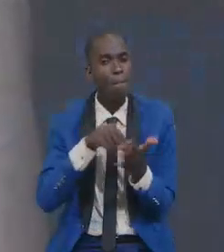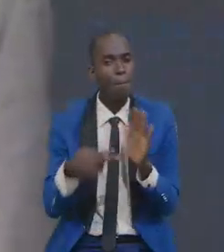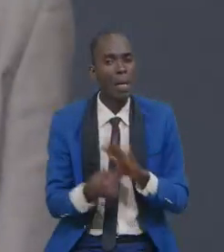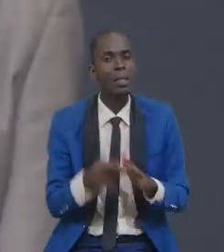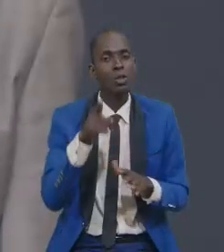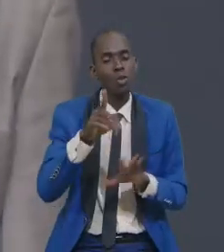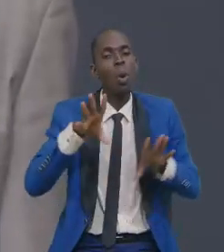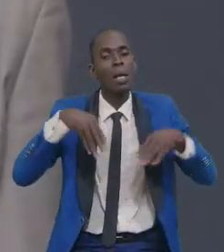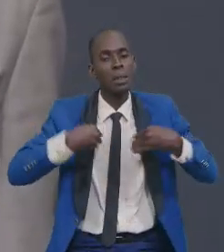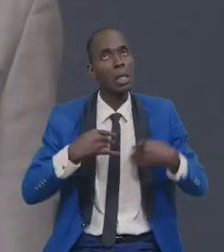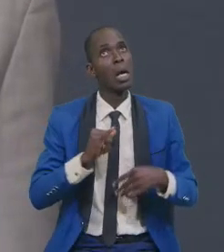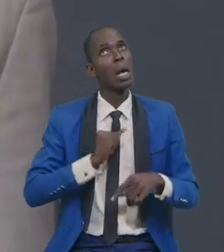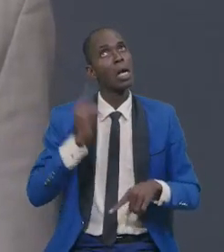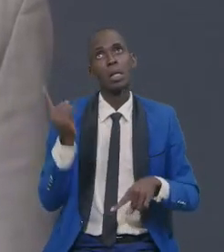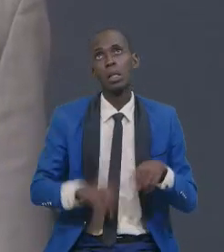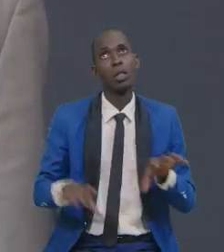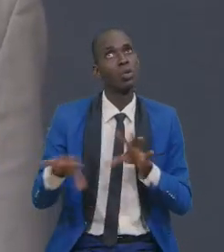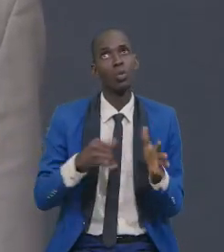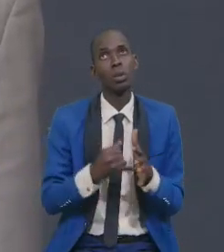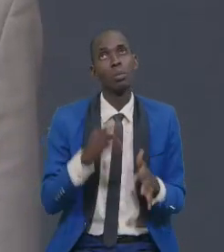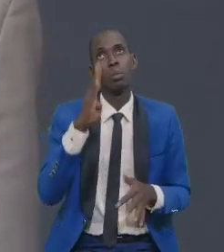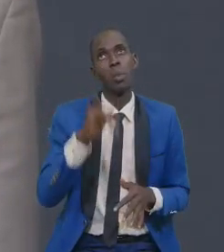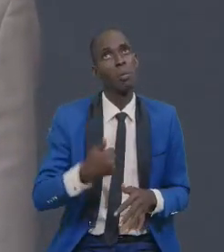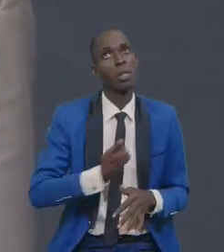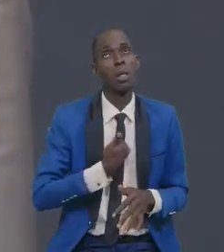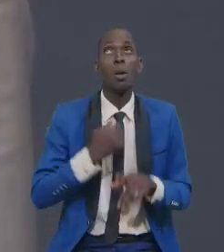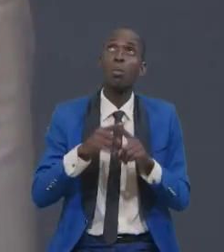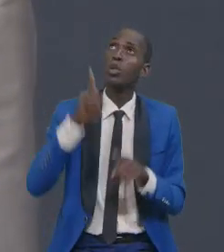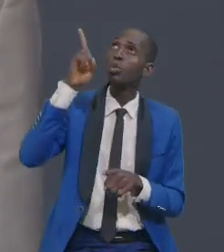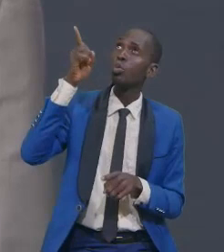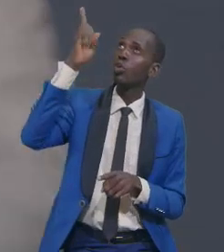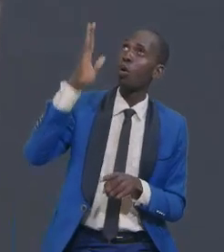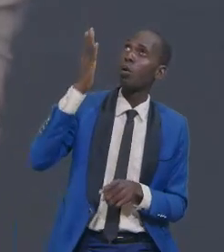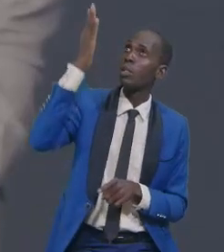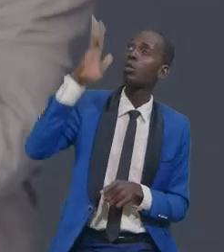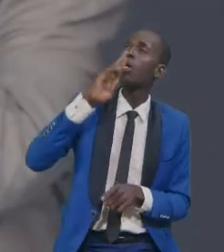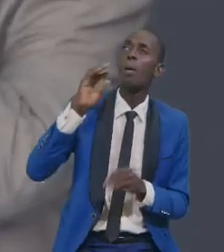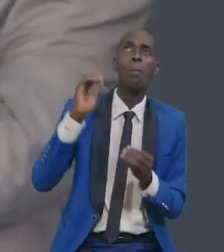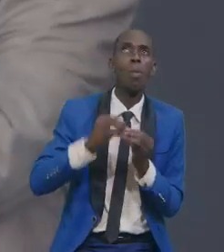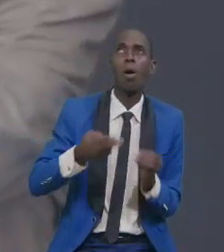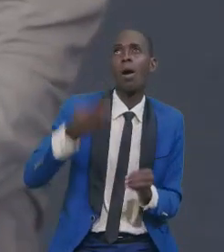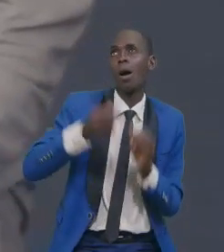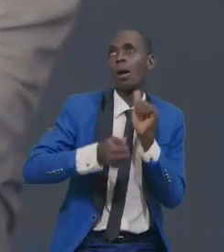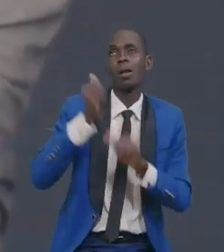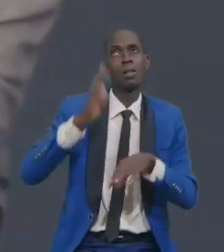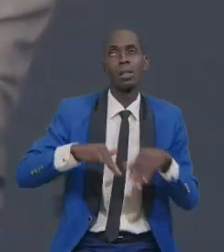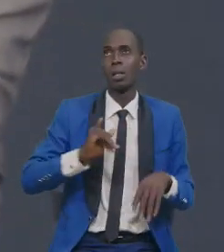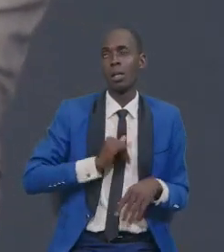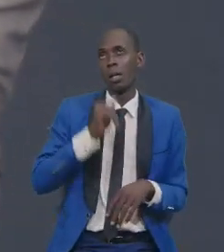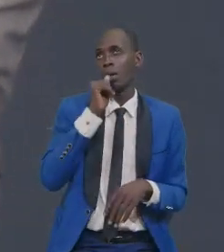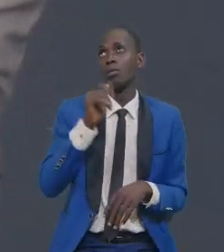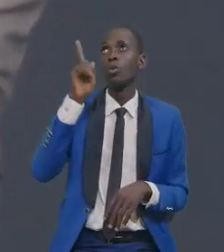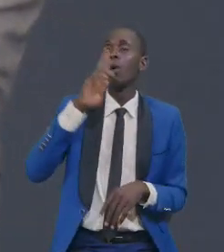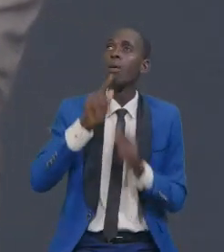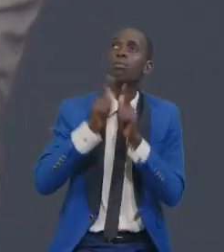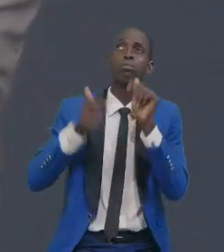myself. God in heaven, you are higher than I am. You are greater than I am. You are